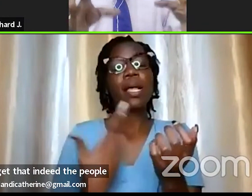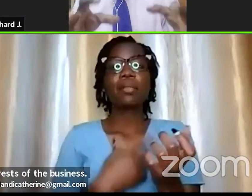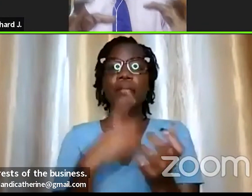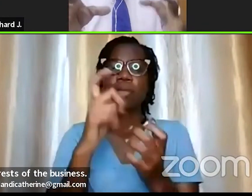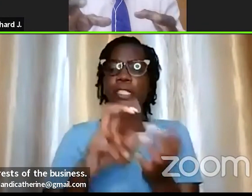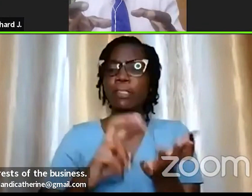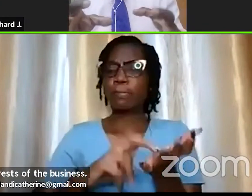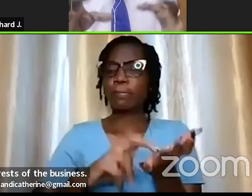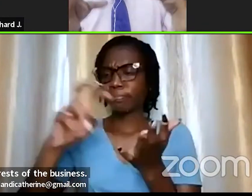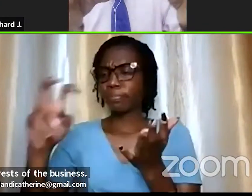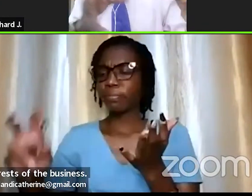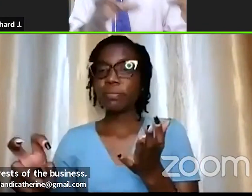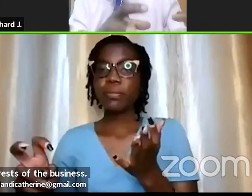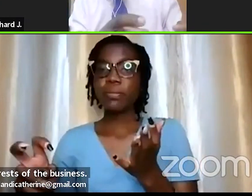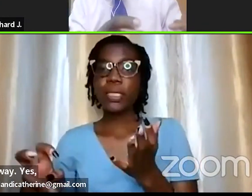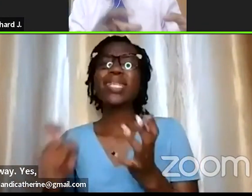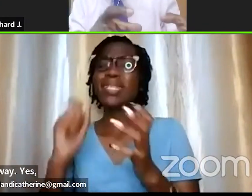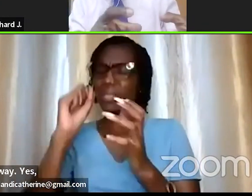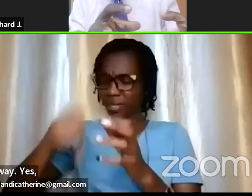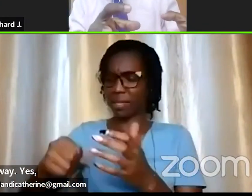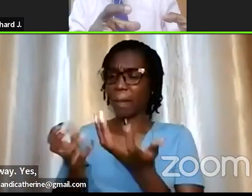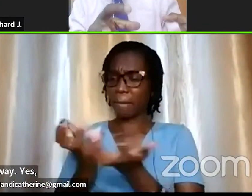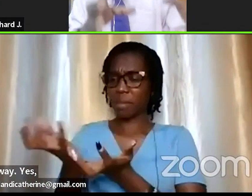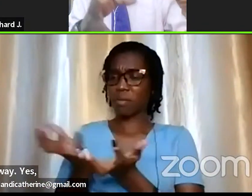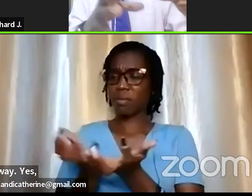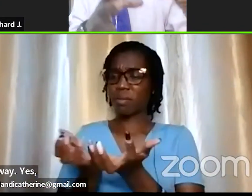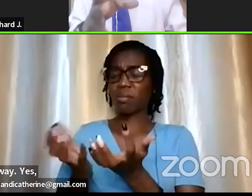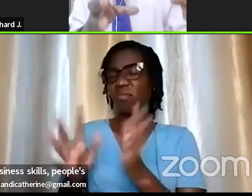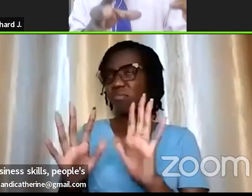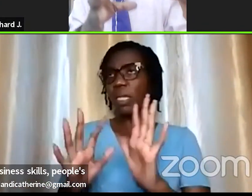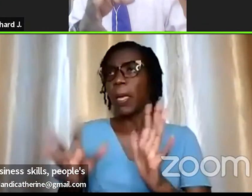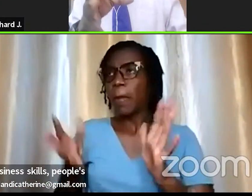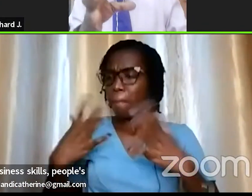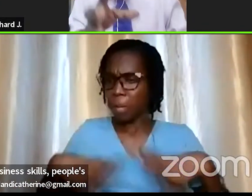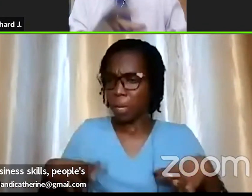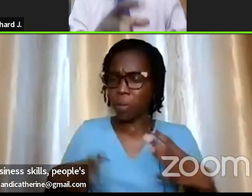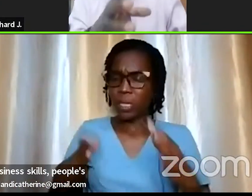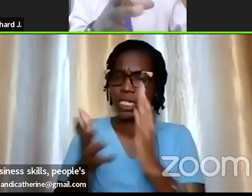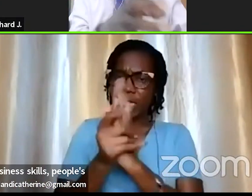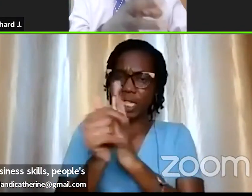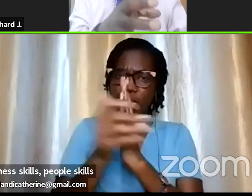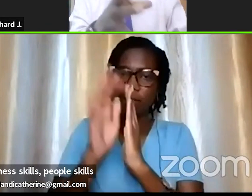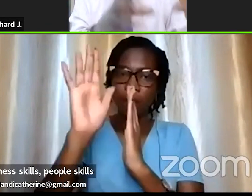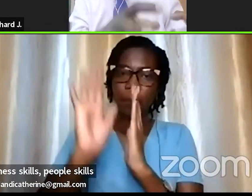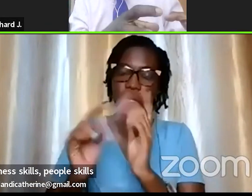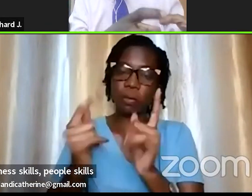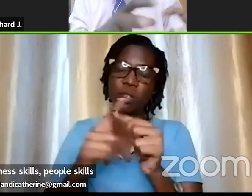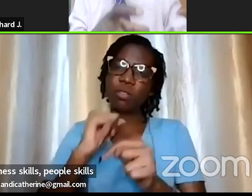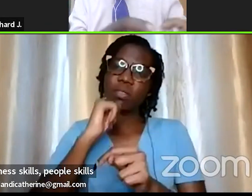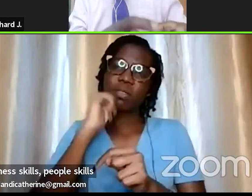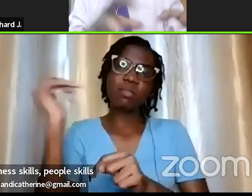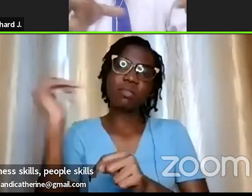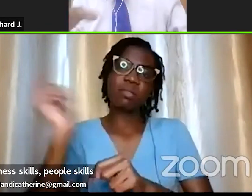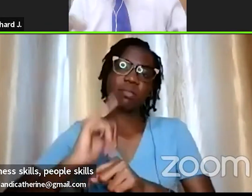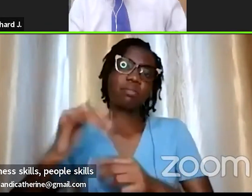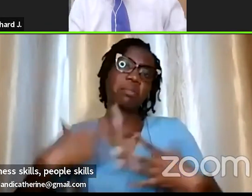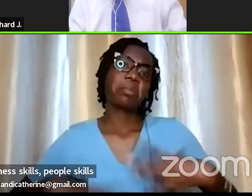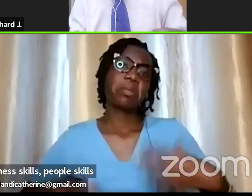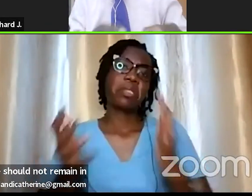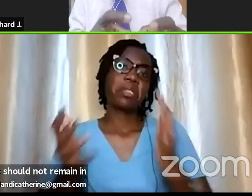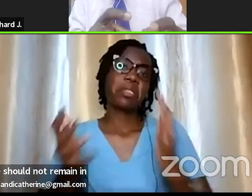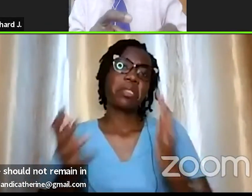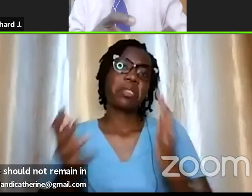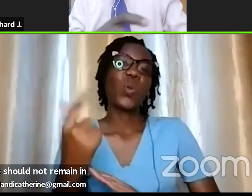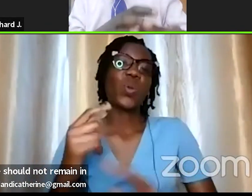Yes, business skills, people skills are very important, but we should not remain in people skills alone, like